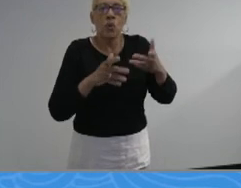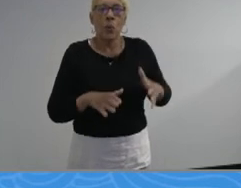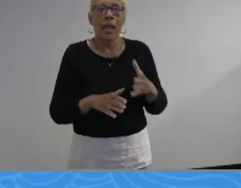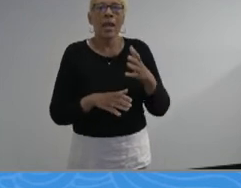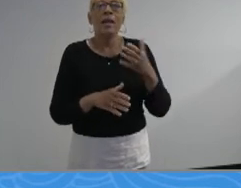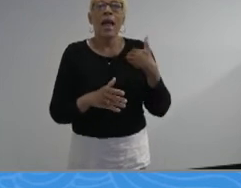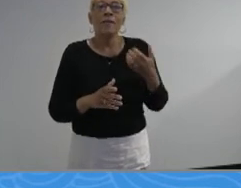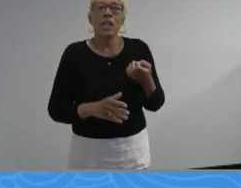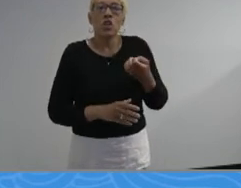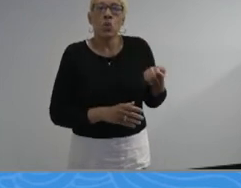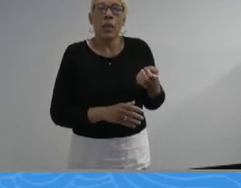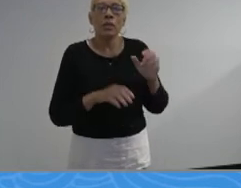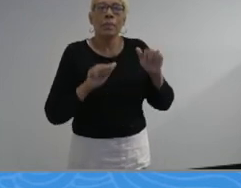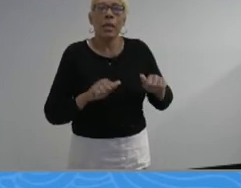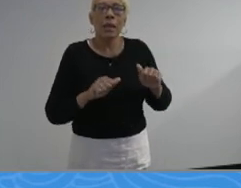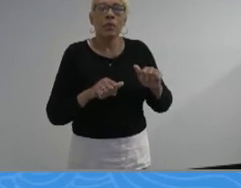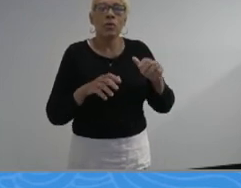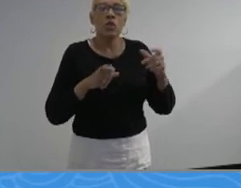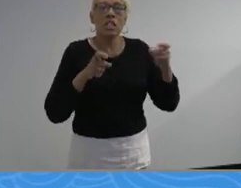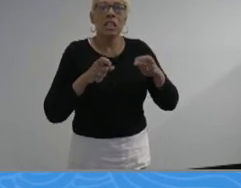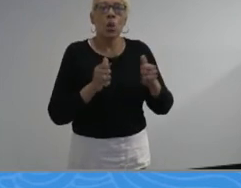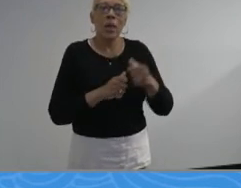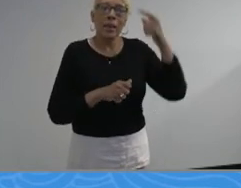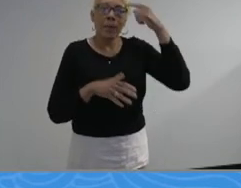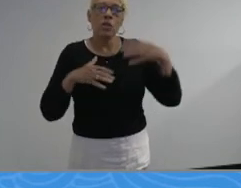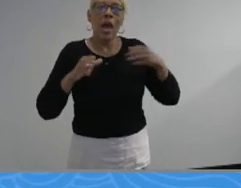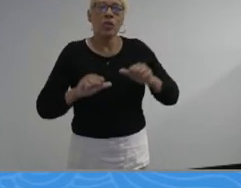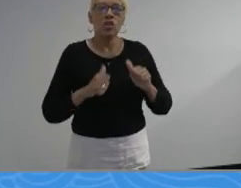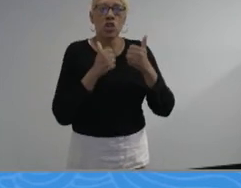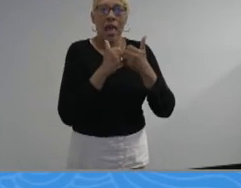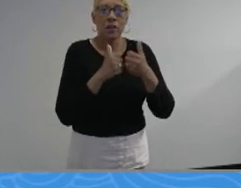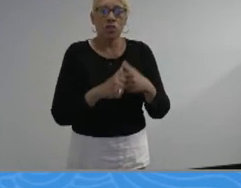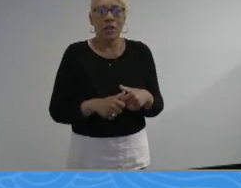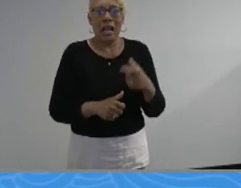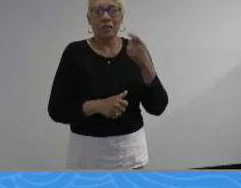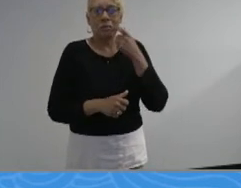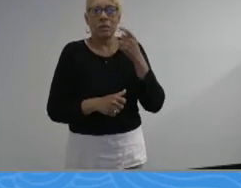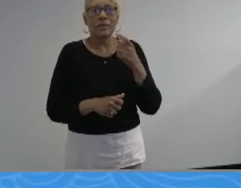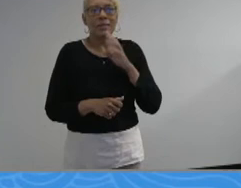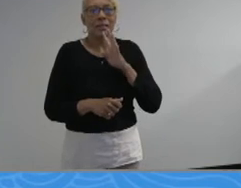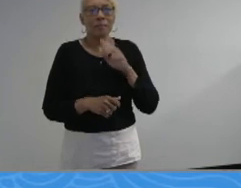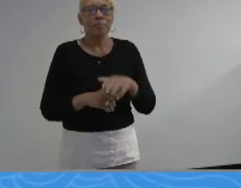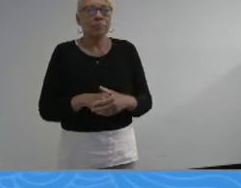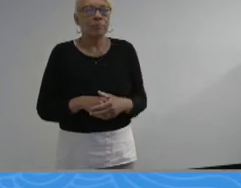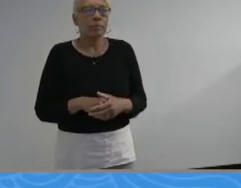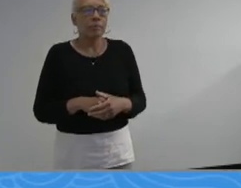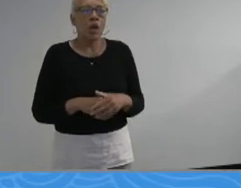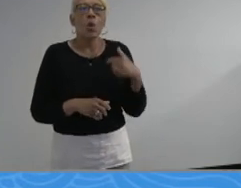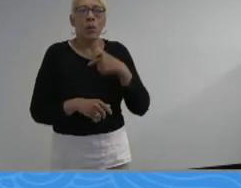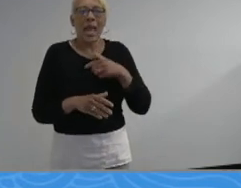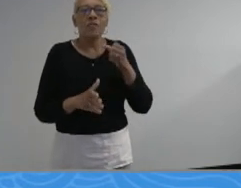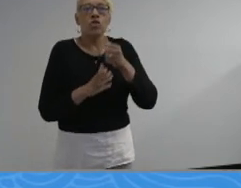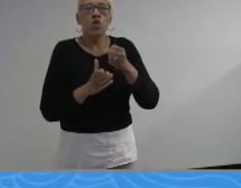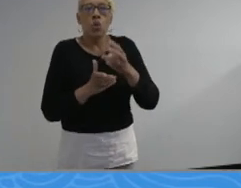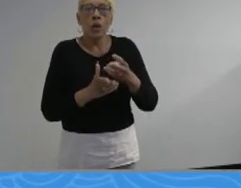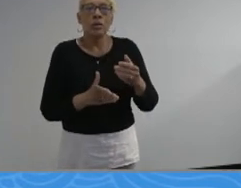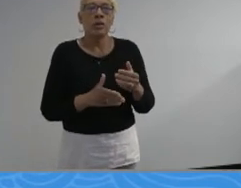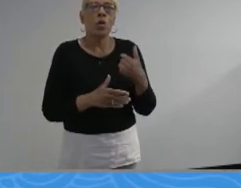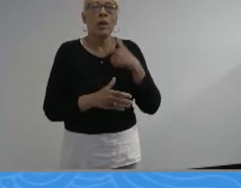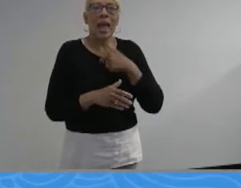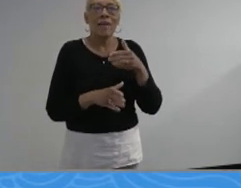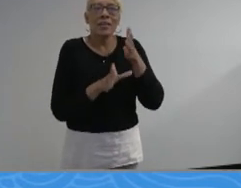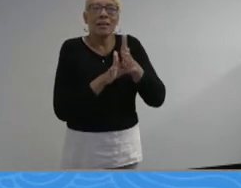equipped with how to deal with mental health challenges. That means, as I mentioned a moment ago, we have social workers, we have psychologists, we